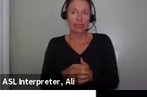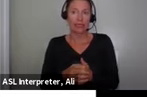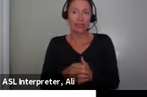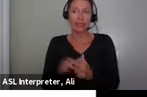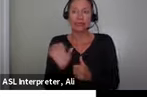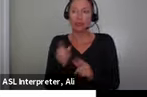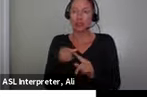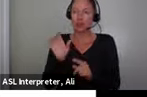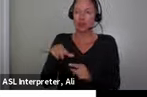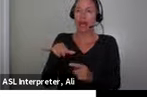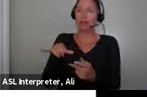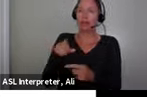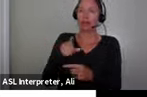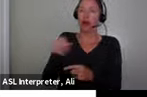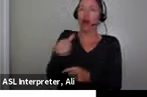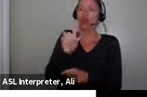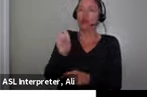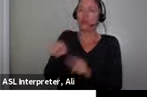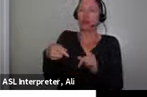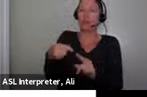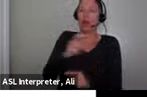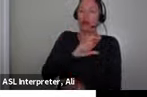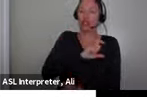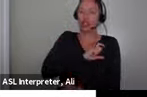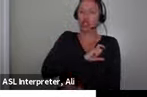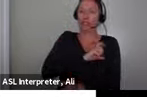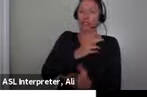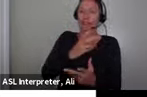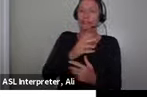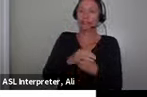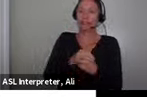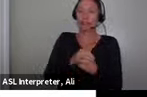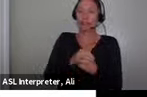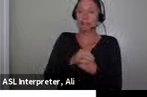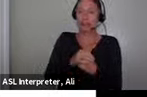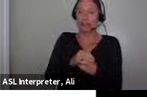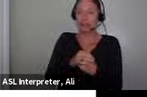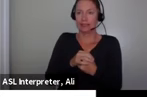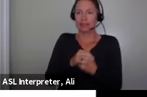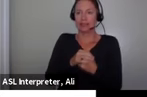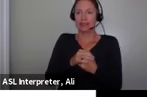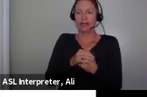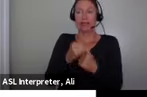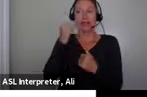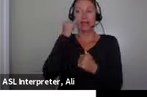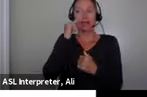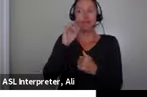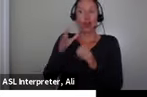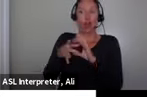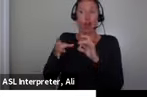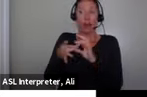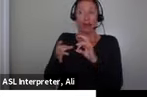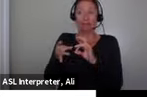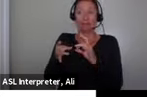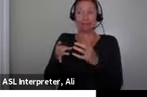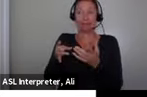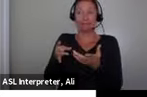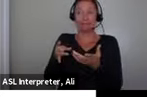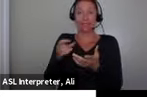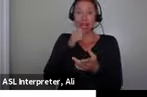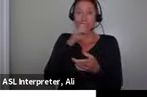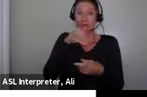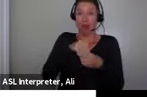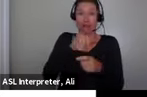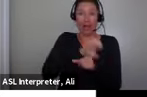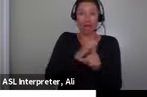question. Unless something like this is disclosed as part of the environmental studies, I'd be